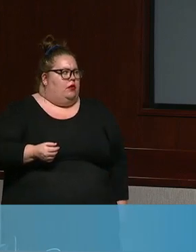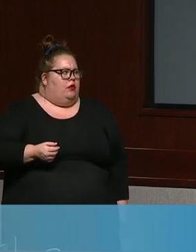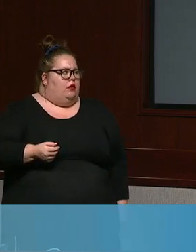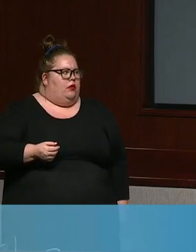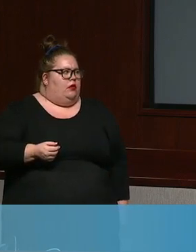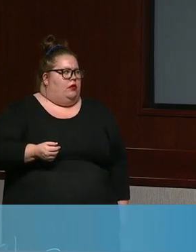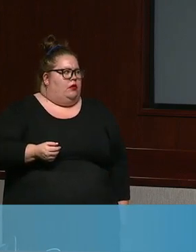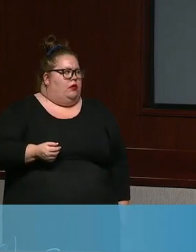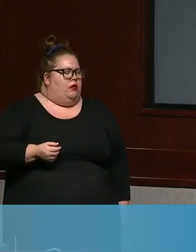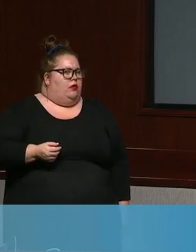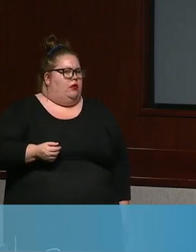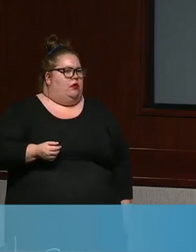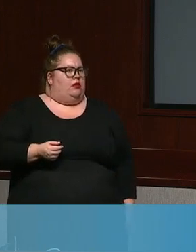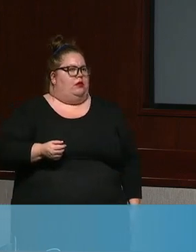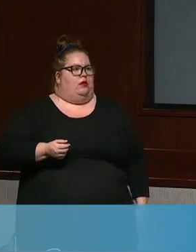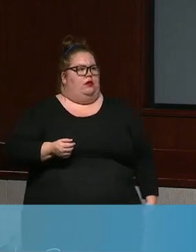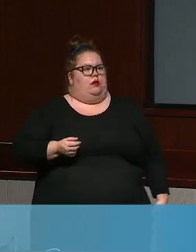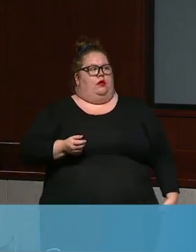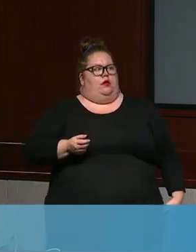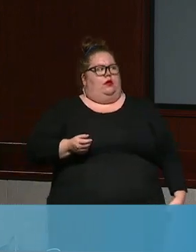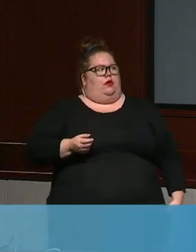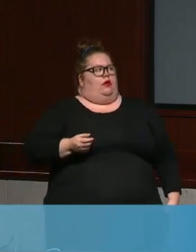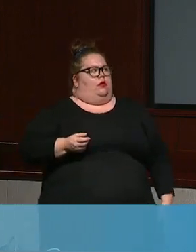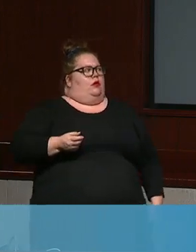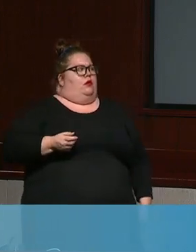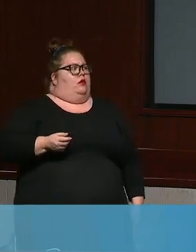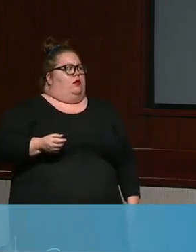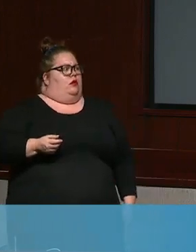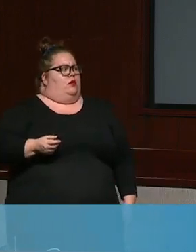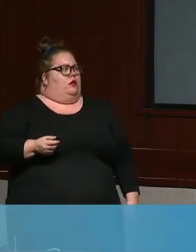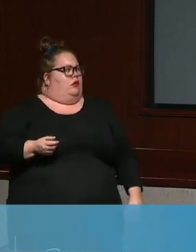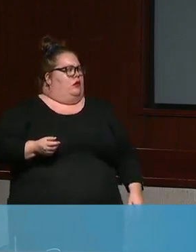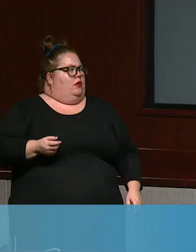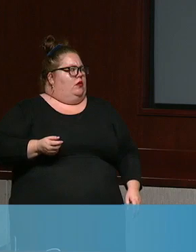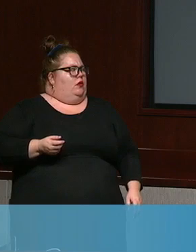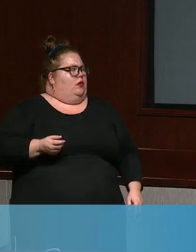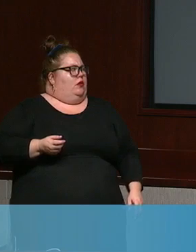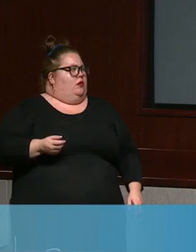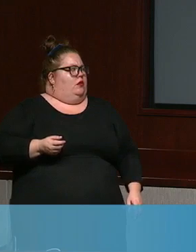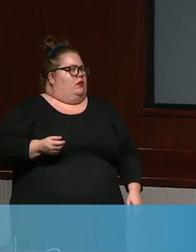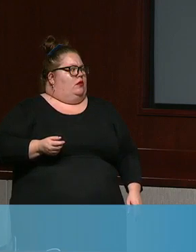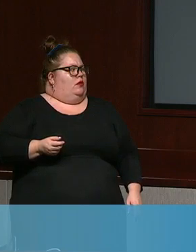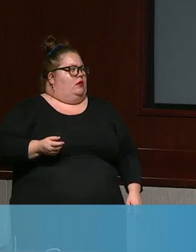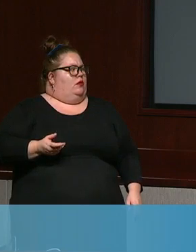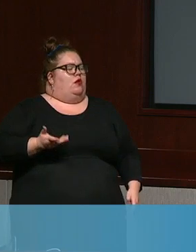but of businesses, going along with the plan.